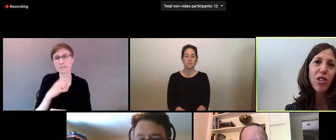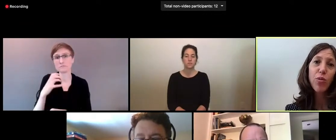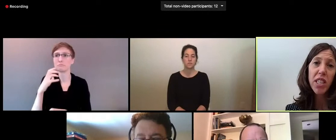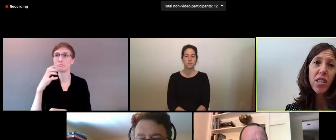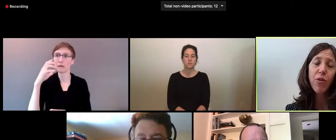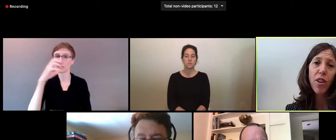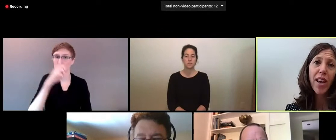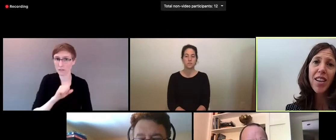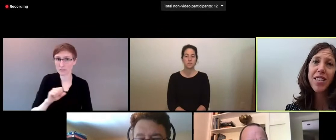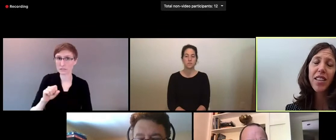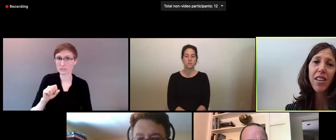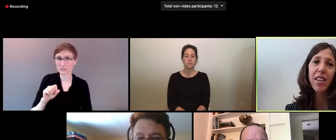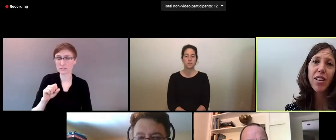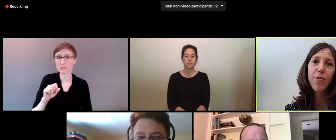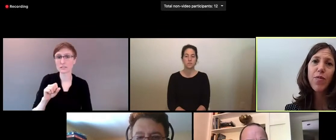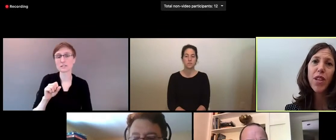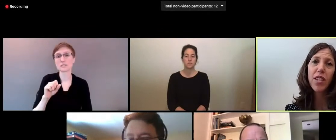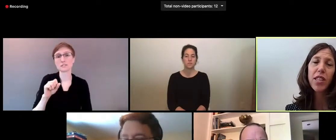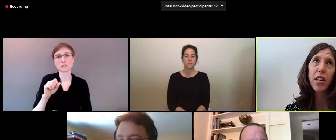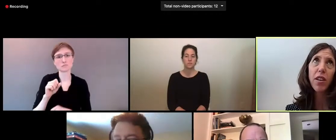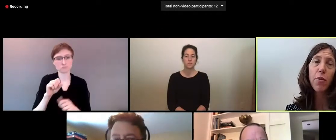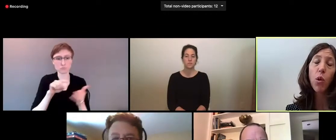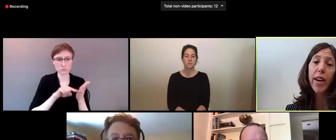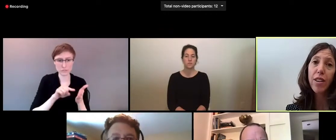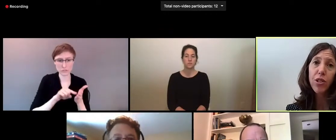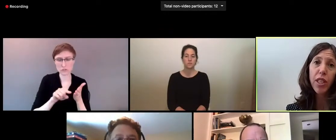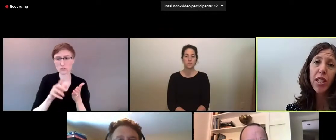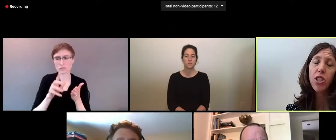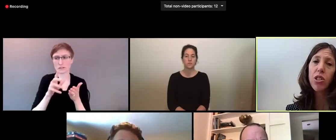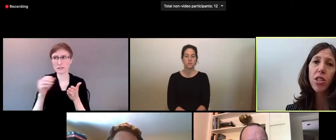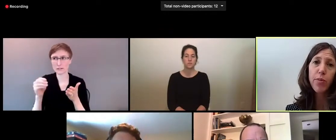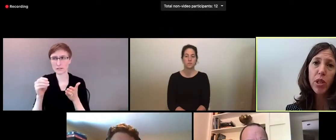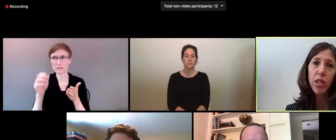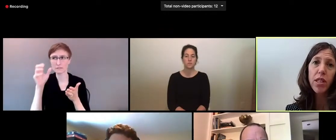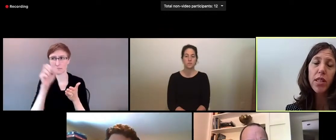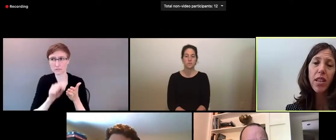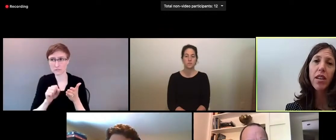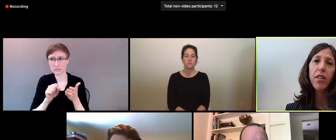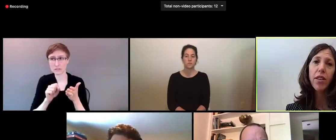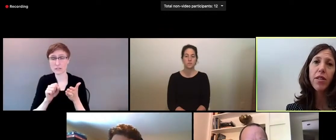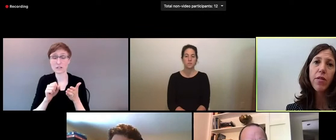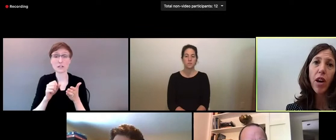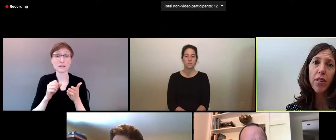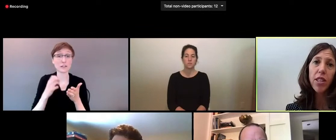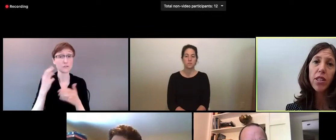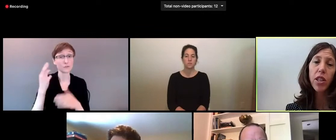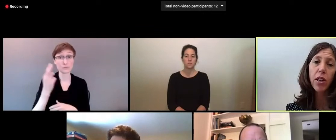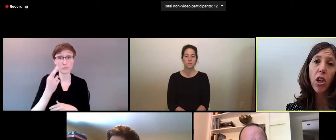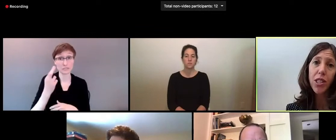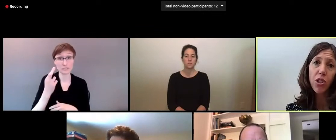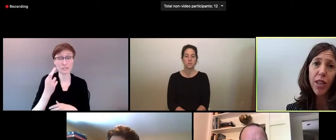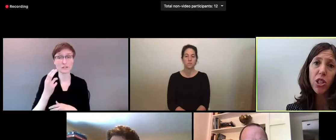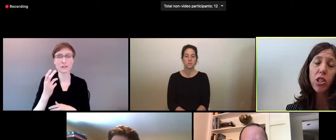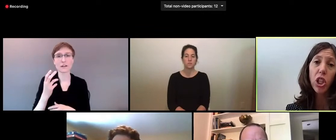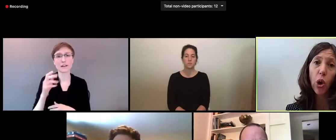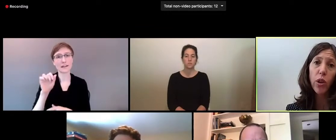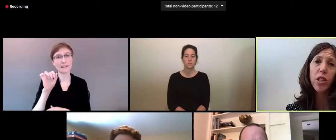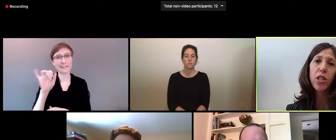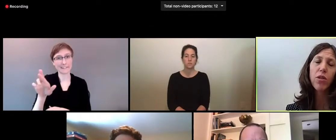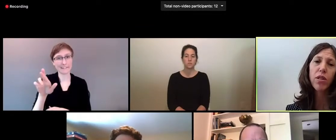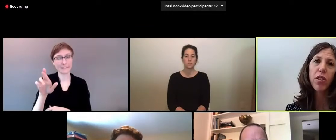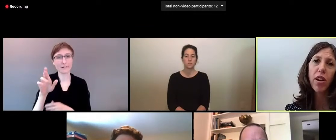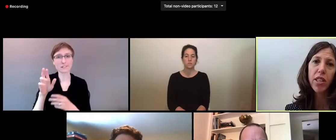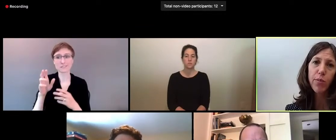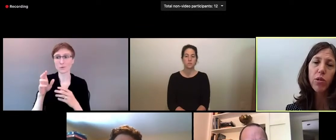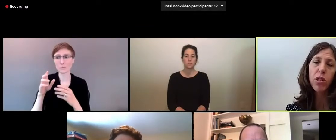that there's reasons for that, more air circulation disperses the virus, concentrations